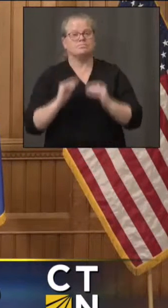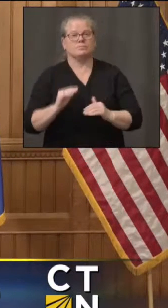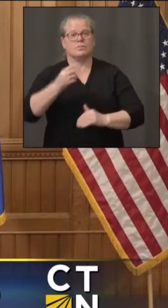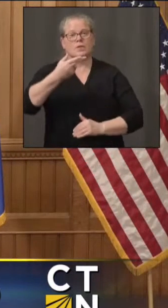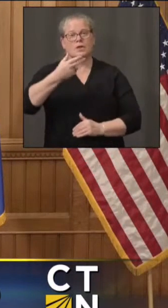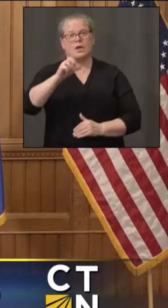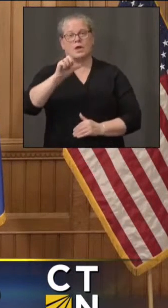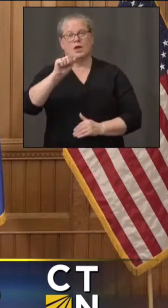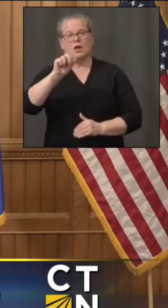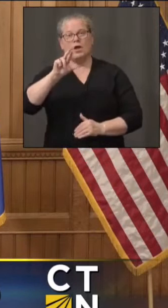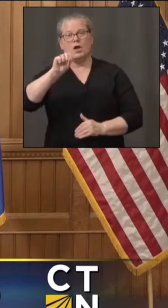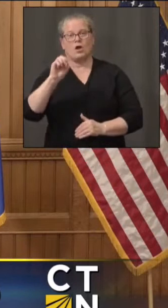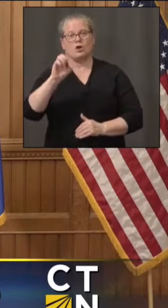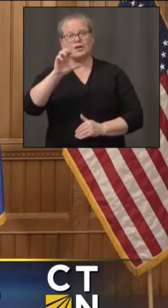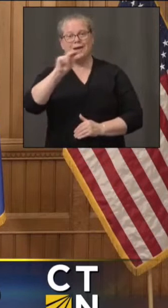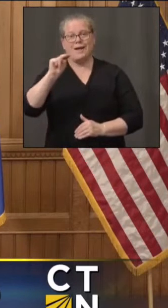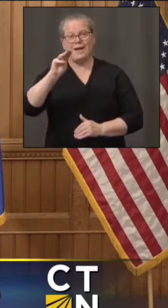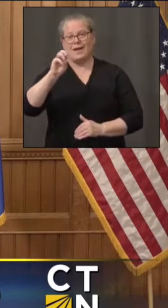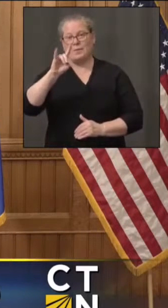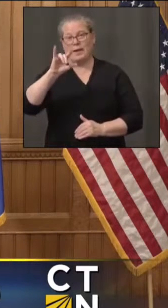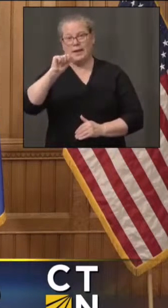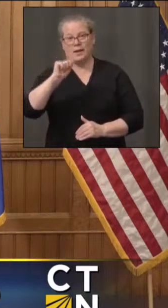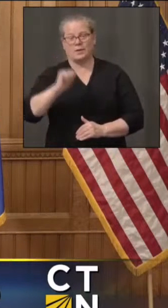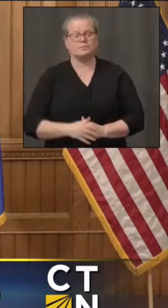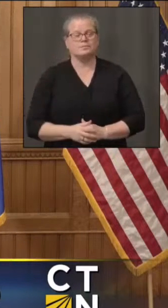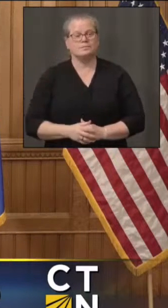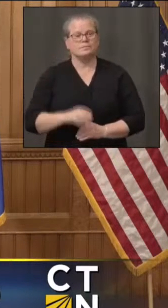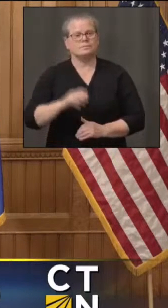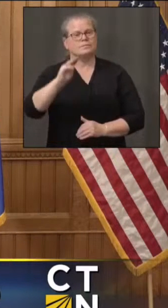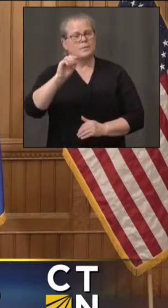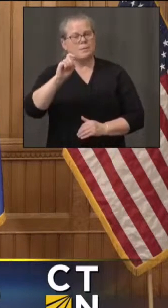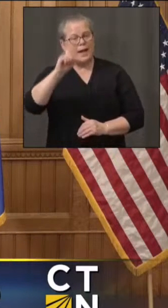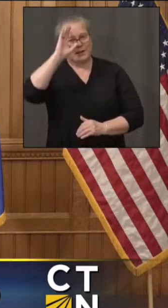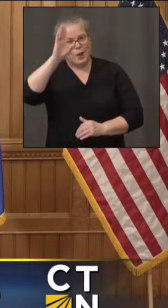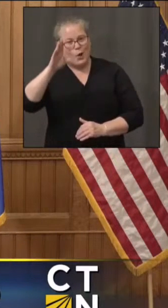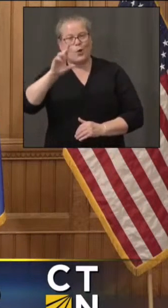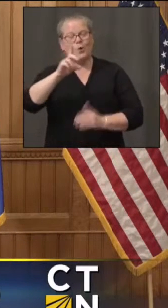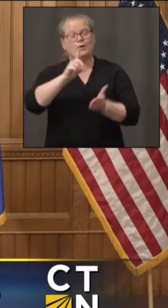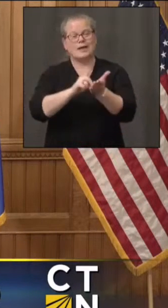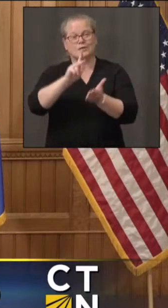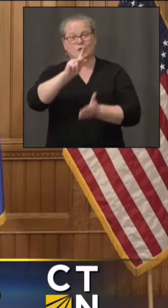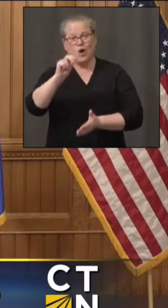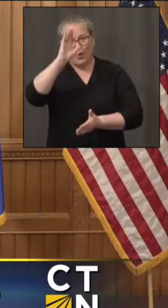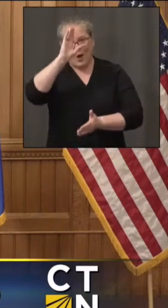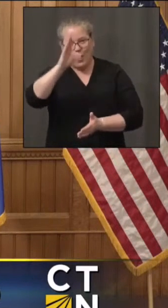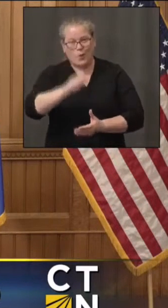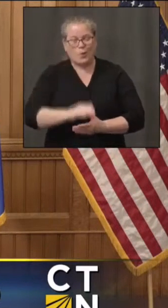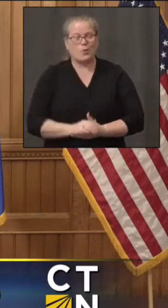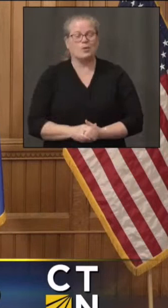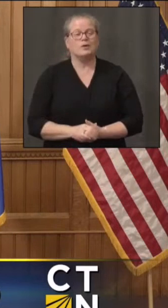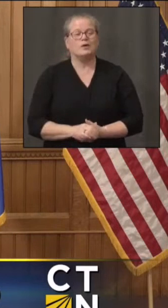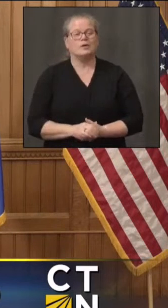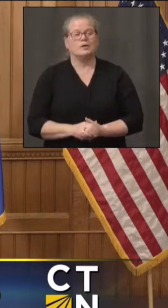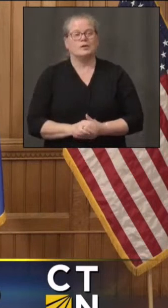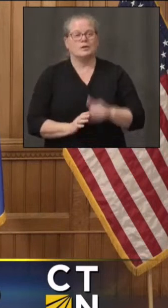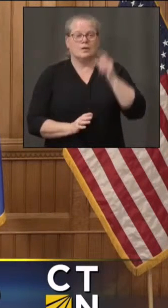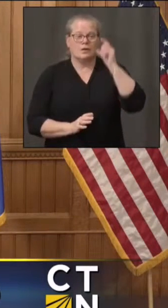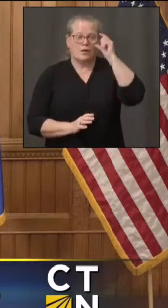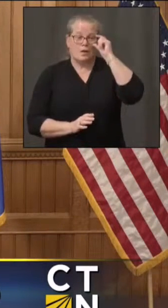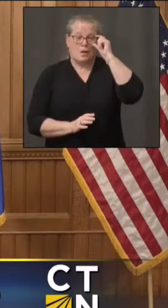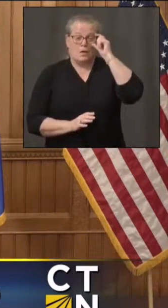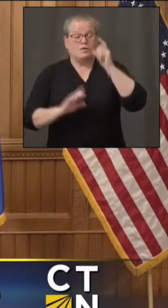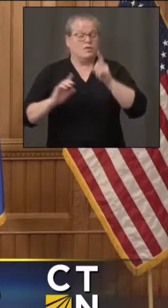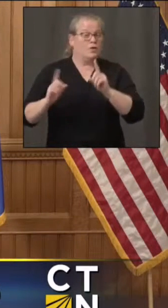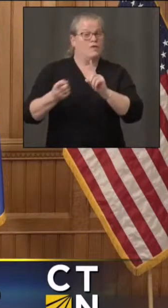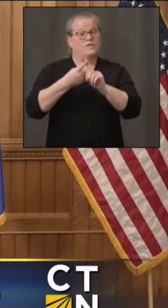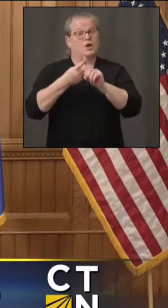Thanks, Max. Hi, Dr. Coe. We're approaching the 7th month anniversary of the first fatality